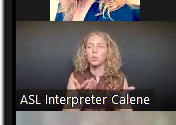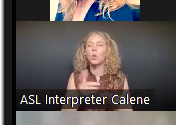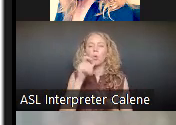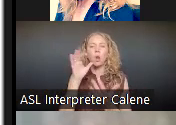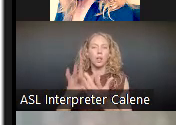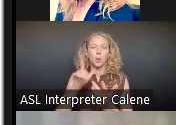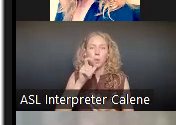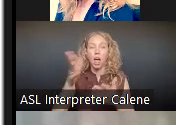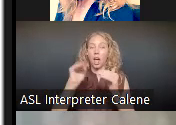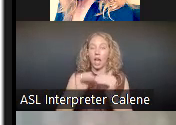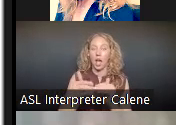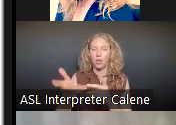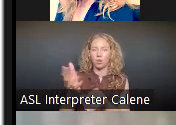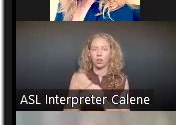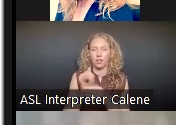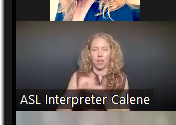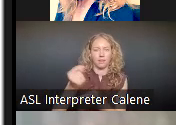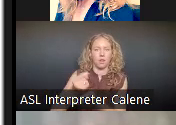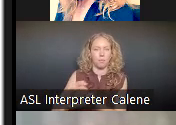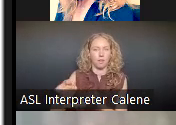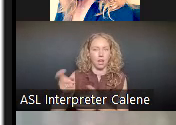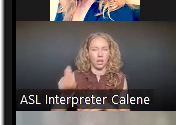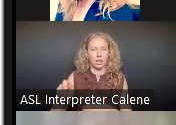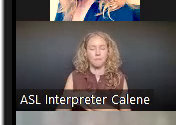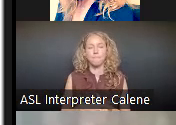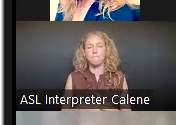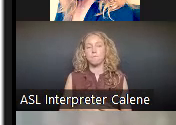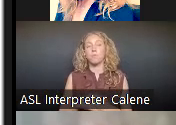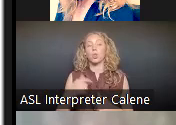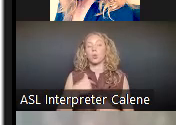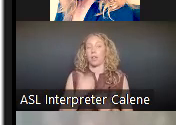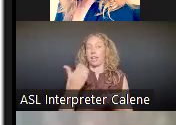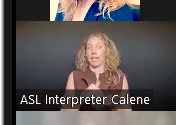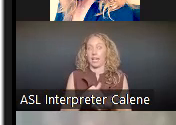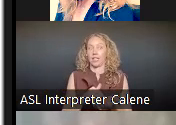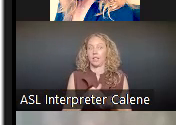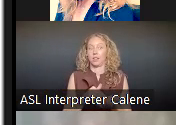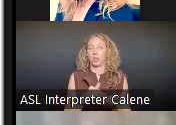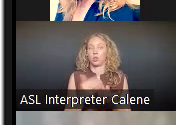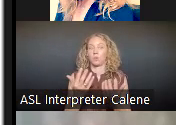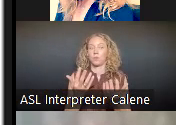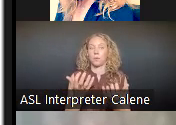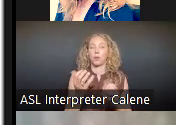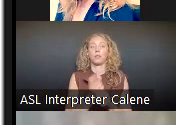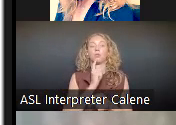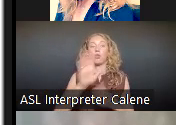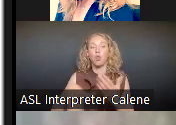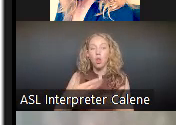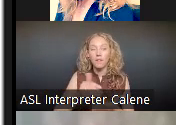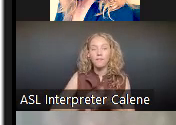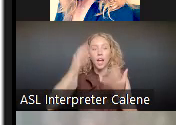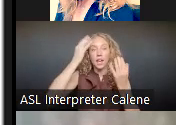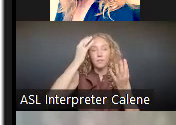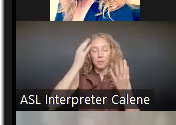contacting or how will they get the therapy they need, right? We want to, again, put all the information in front of